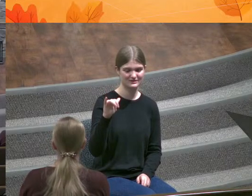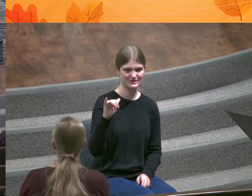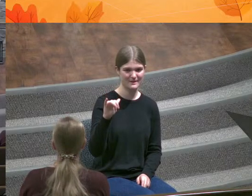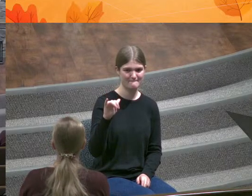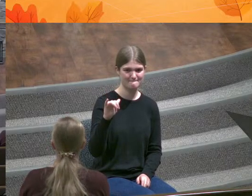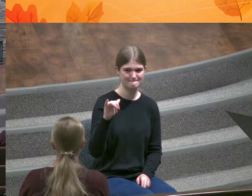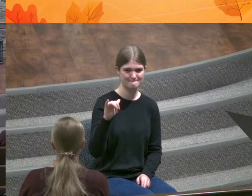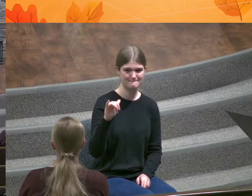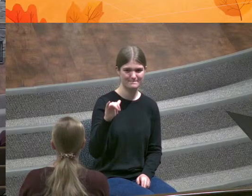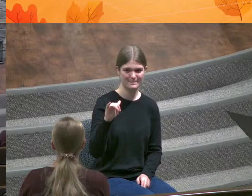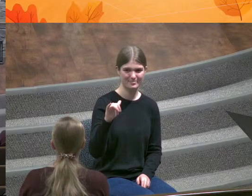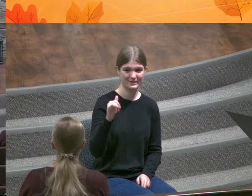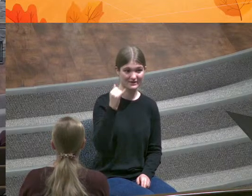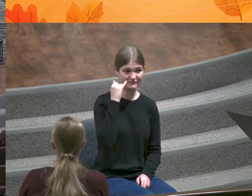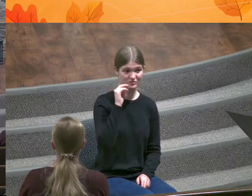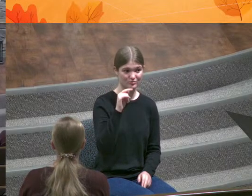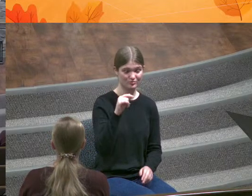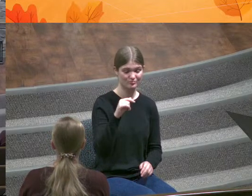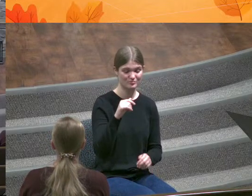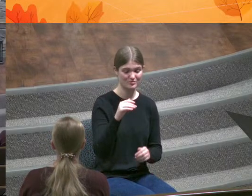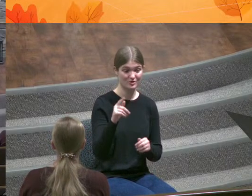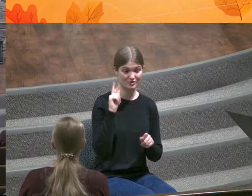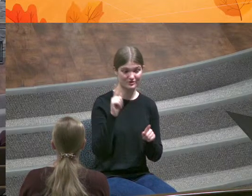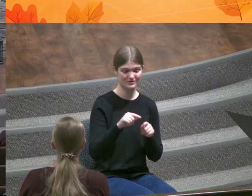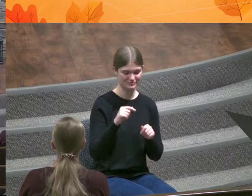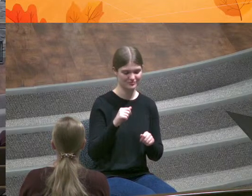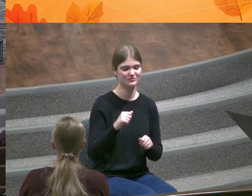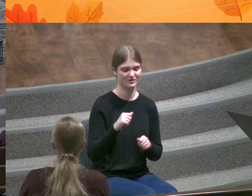If you agree with me, do your heads like this.